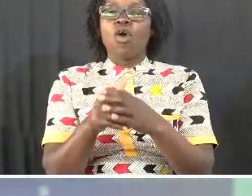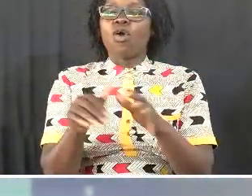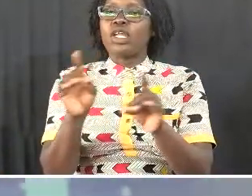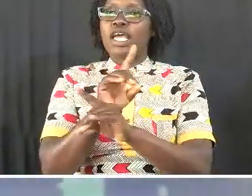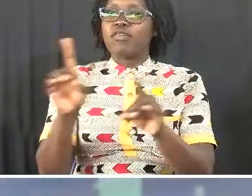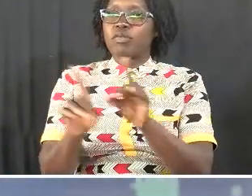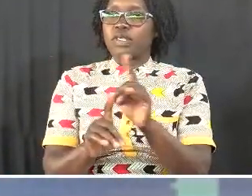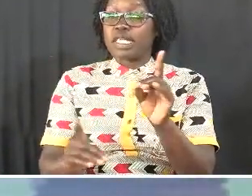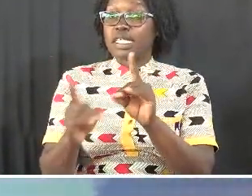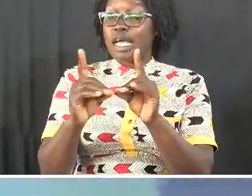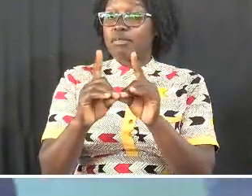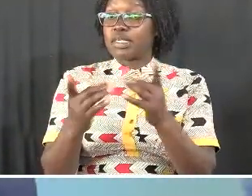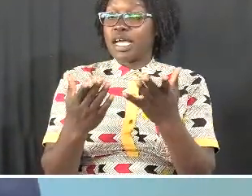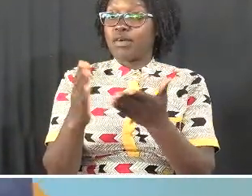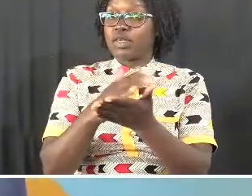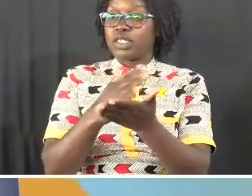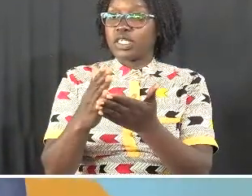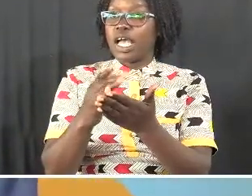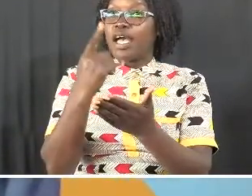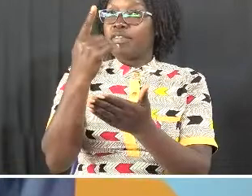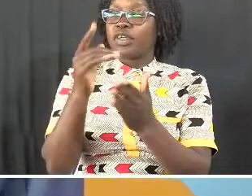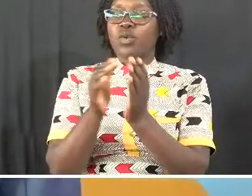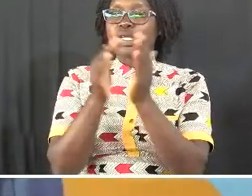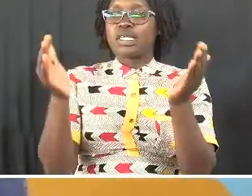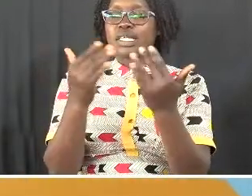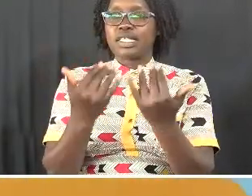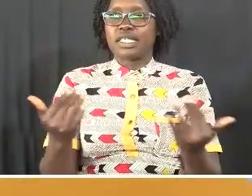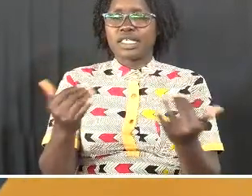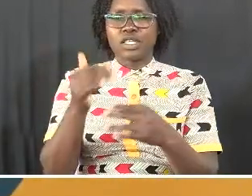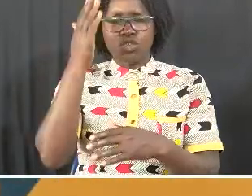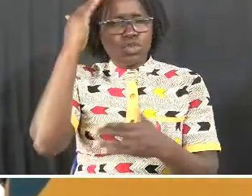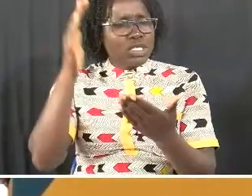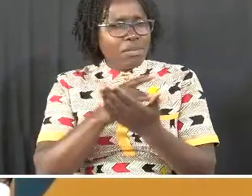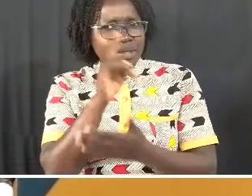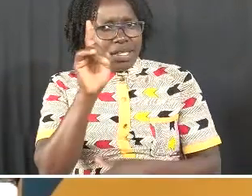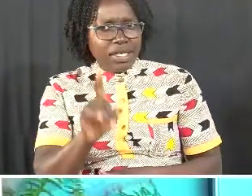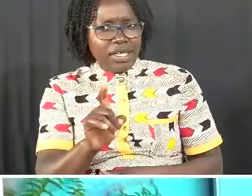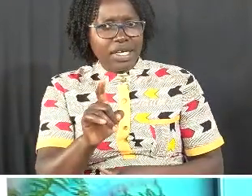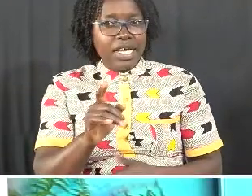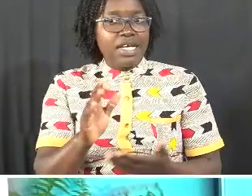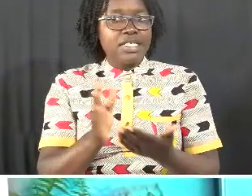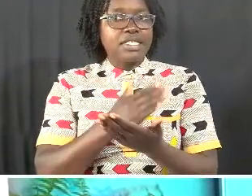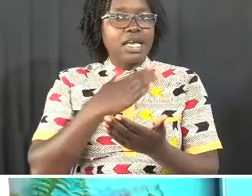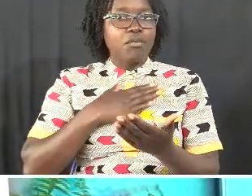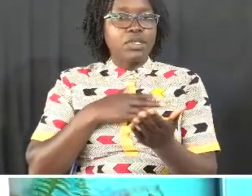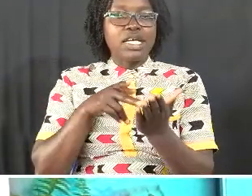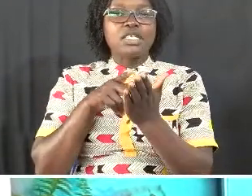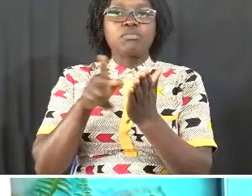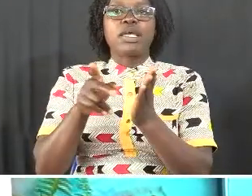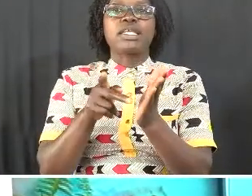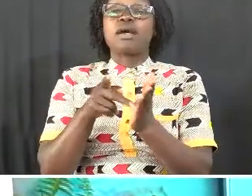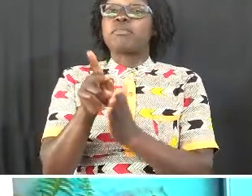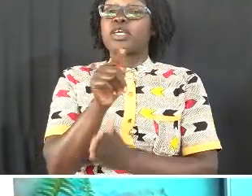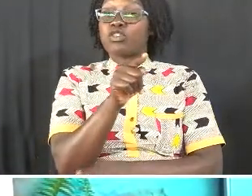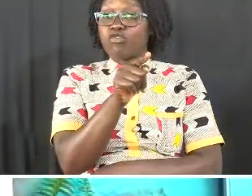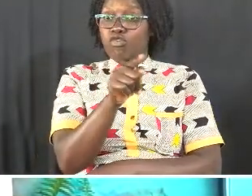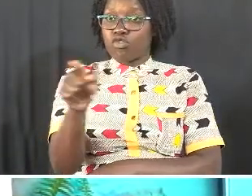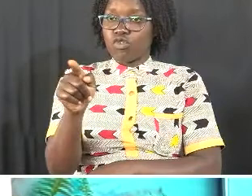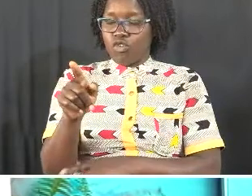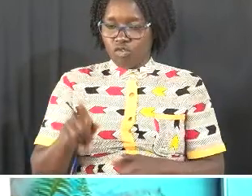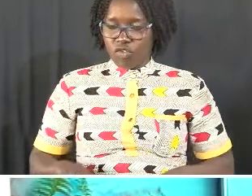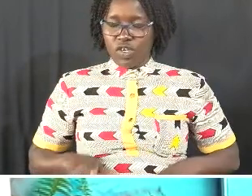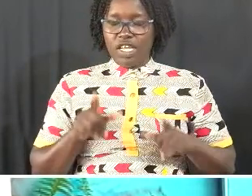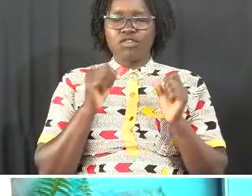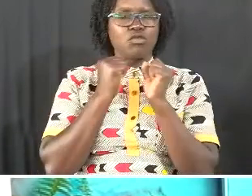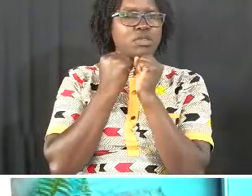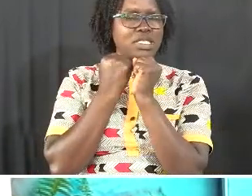will share with them that one great thing. That, did you know something? Somebody has paid a price for your life to